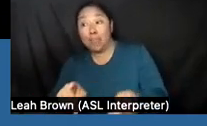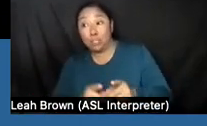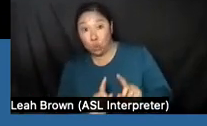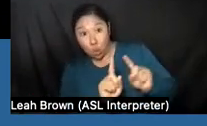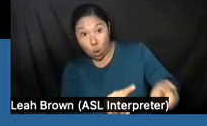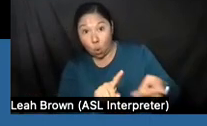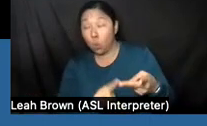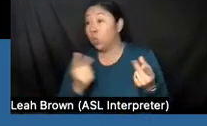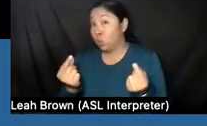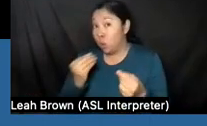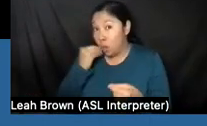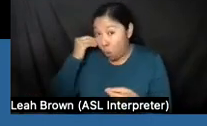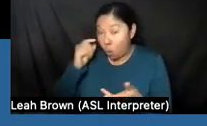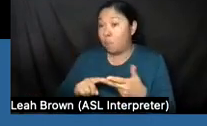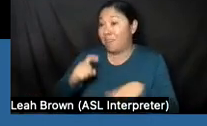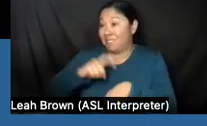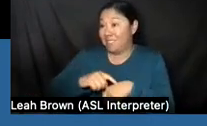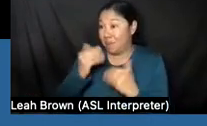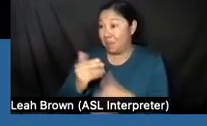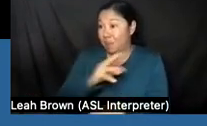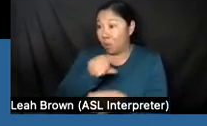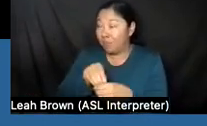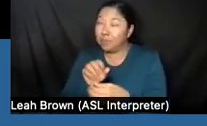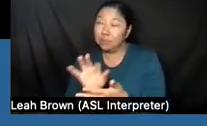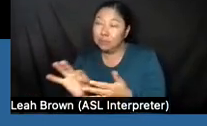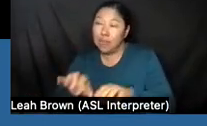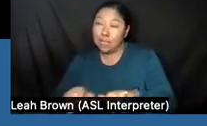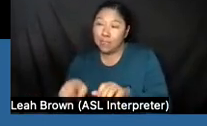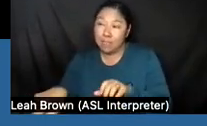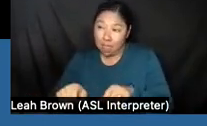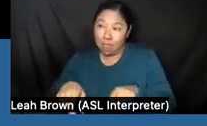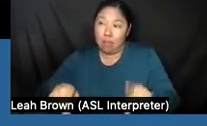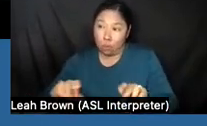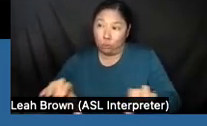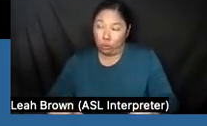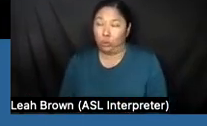limits, and choices within those activities that they are able to do.